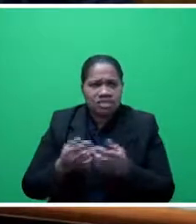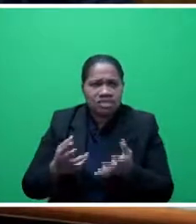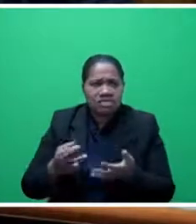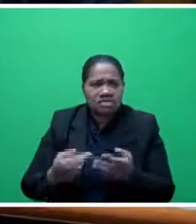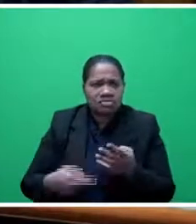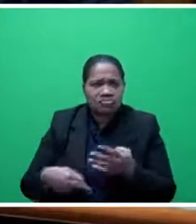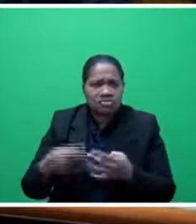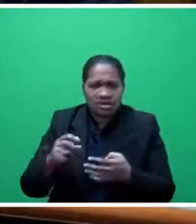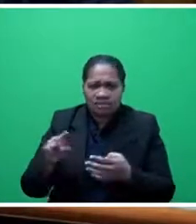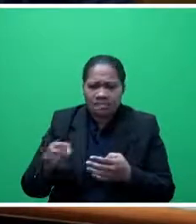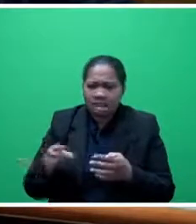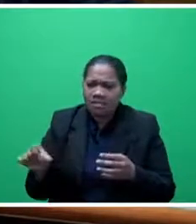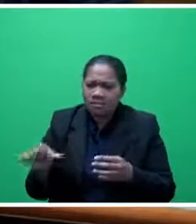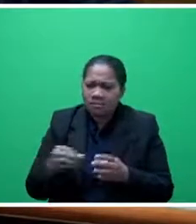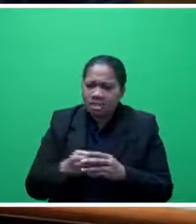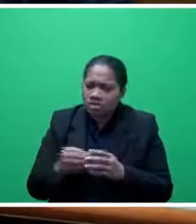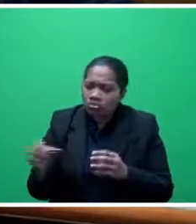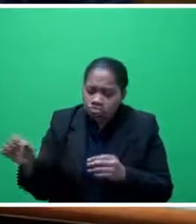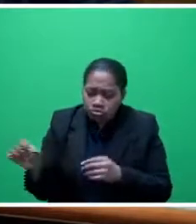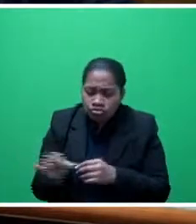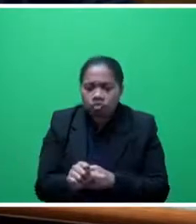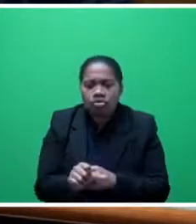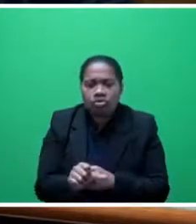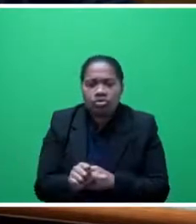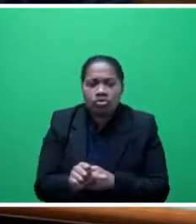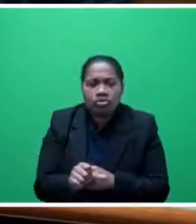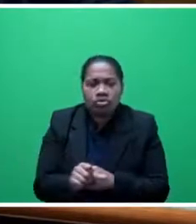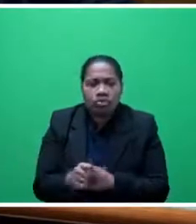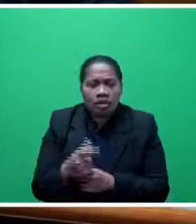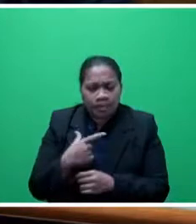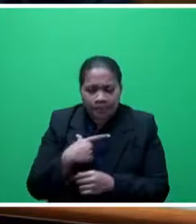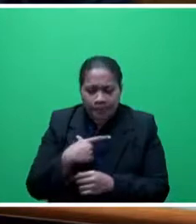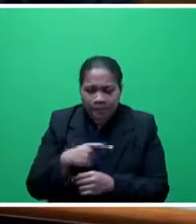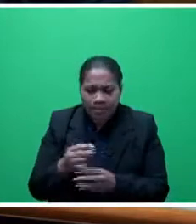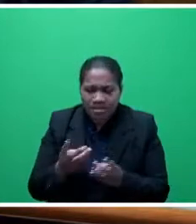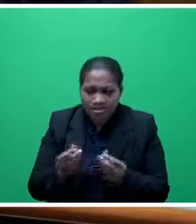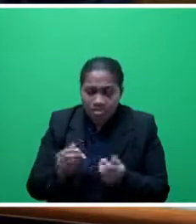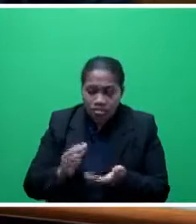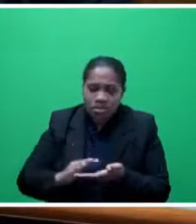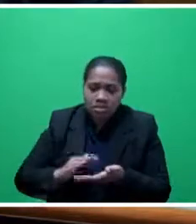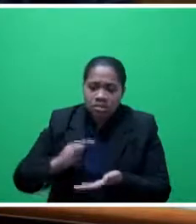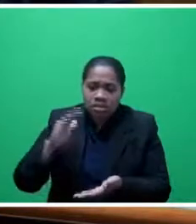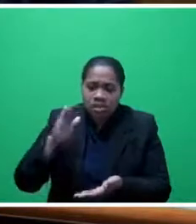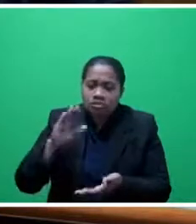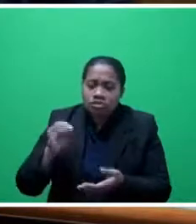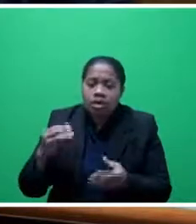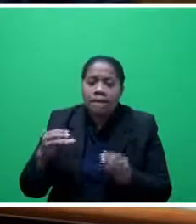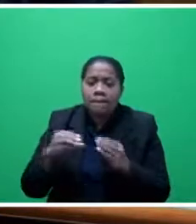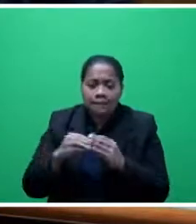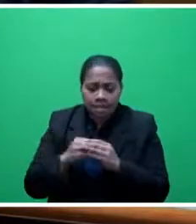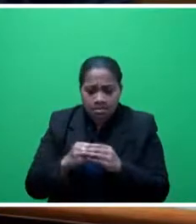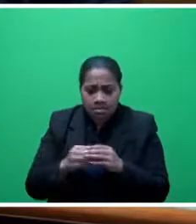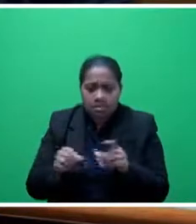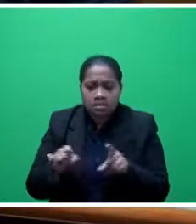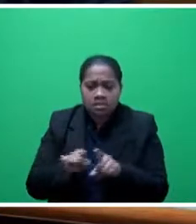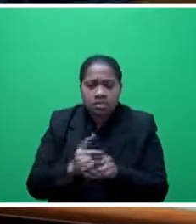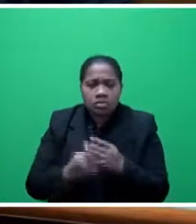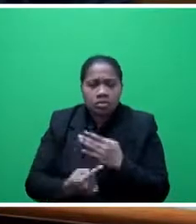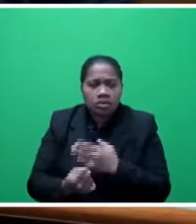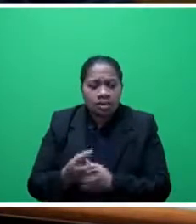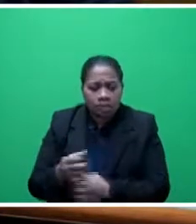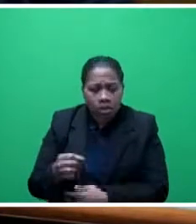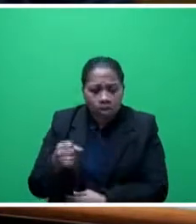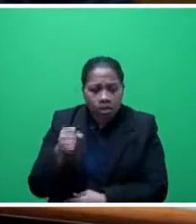They should be, because the liquidity is going up. Banks are also holding back